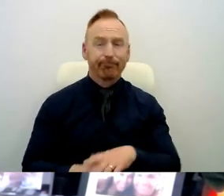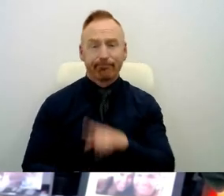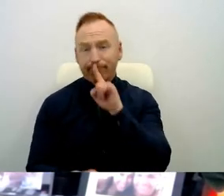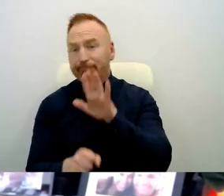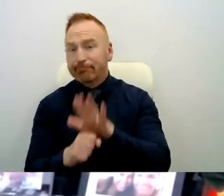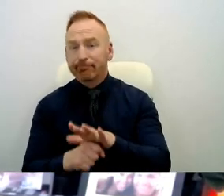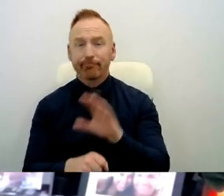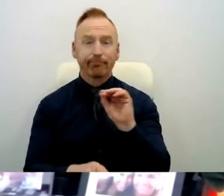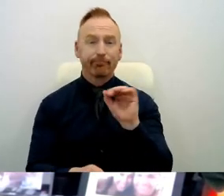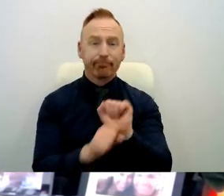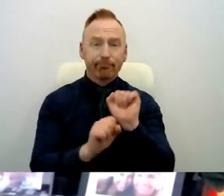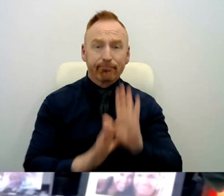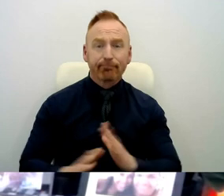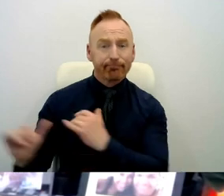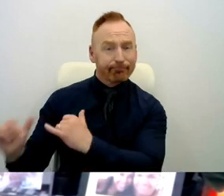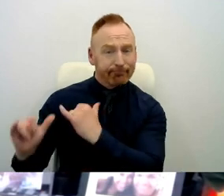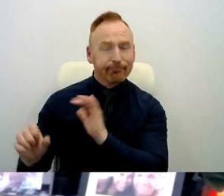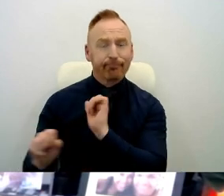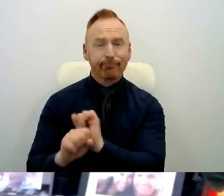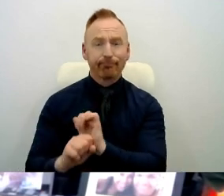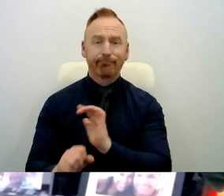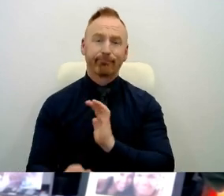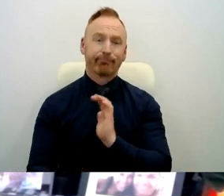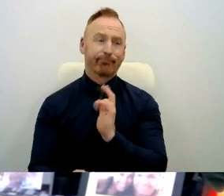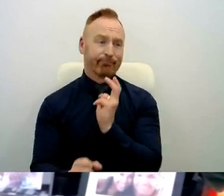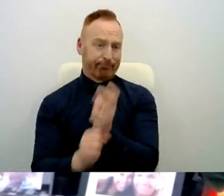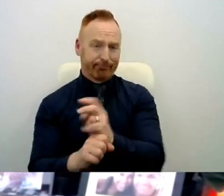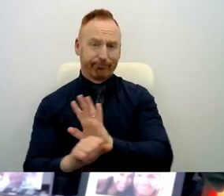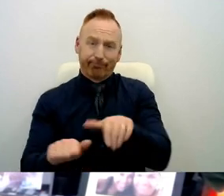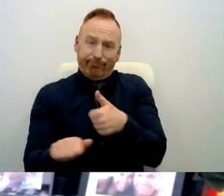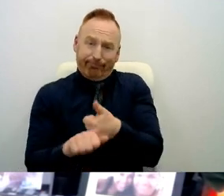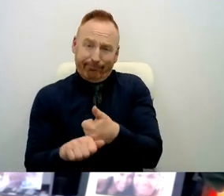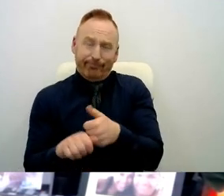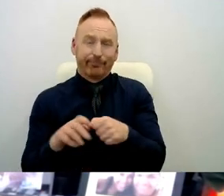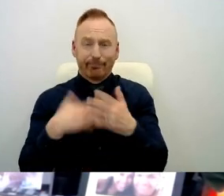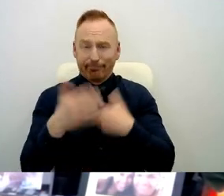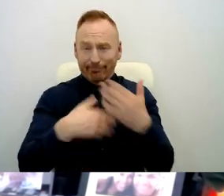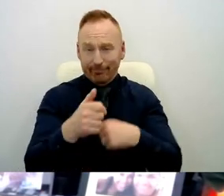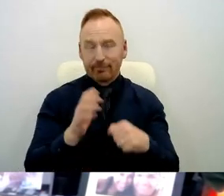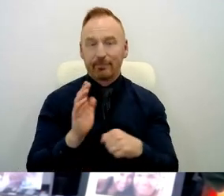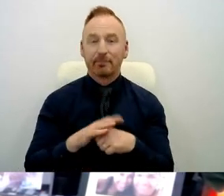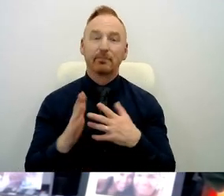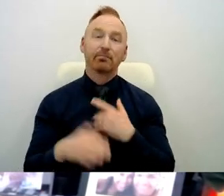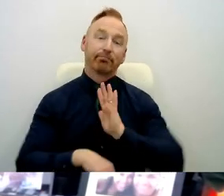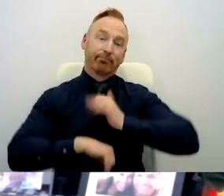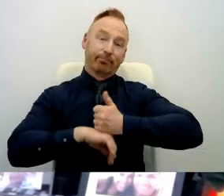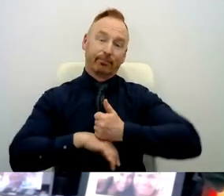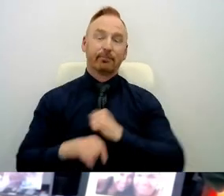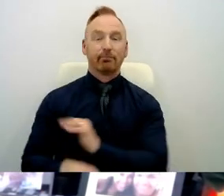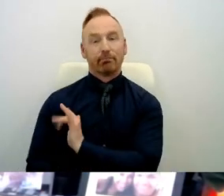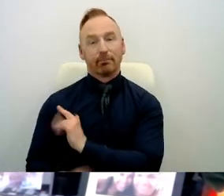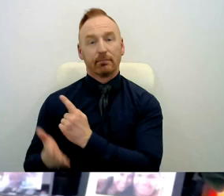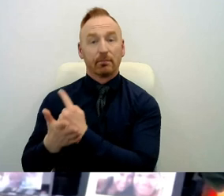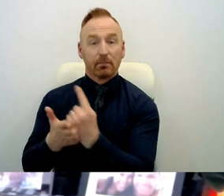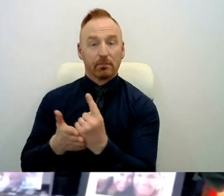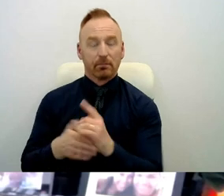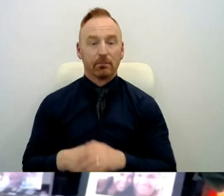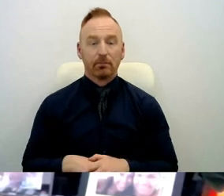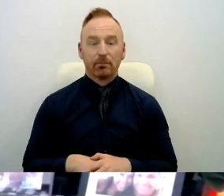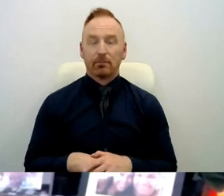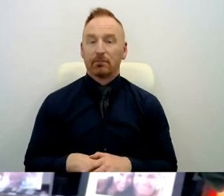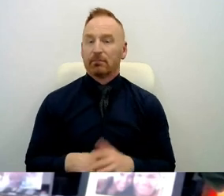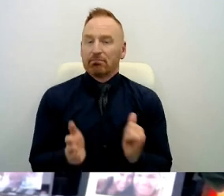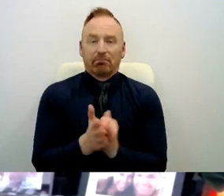dedicated colleagues who have worked diligently behind the scenes in the creation and delivery of this amazing week. We couldn't have done